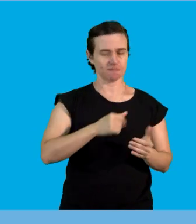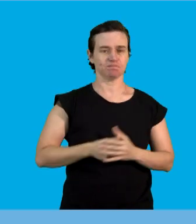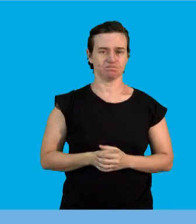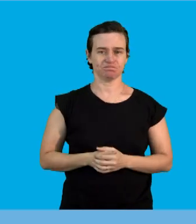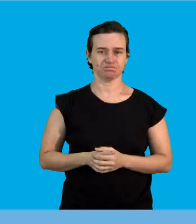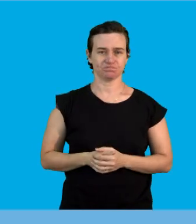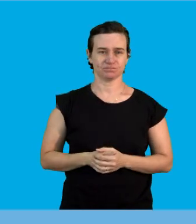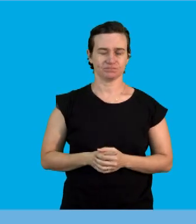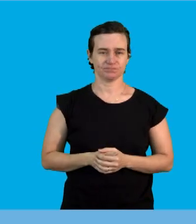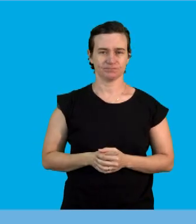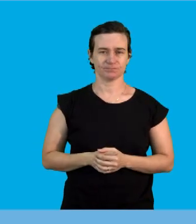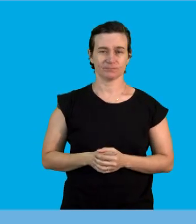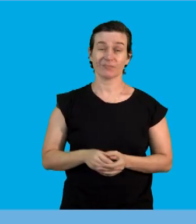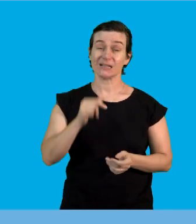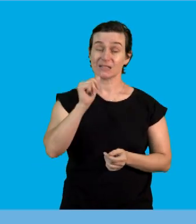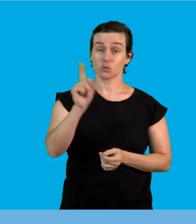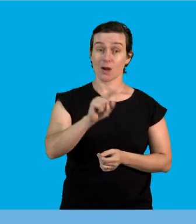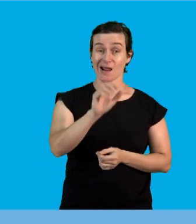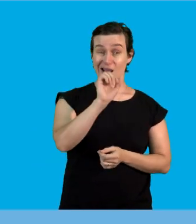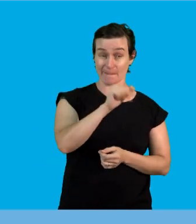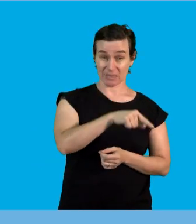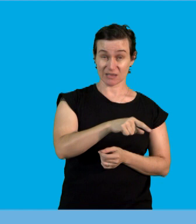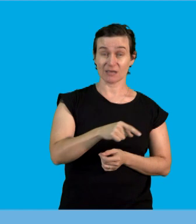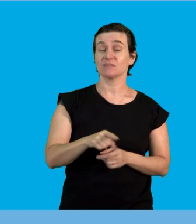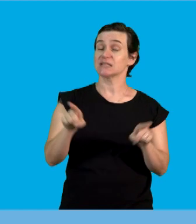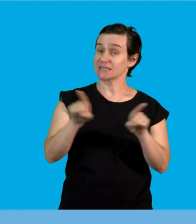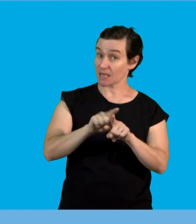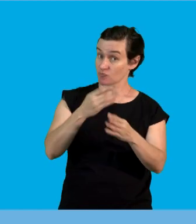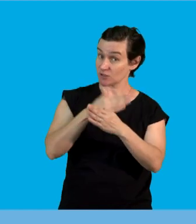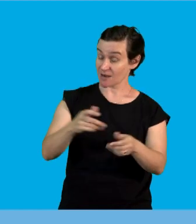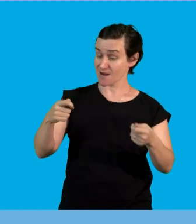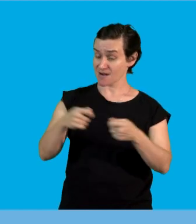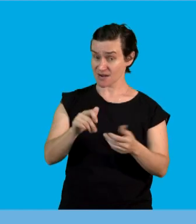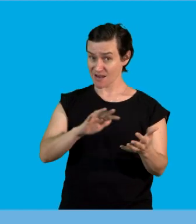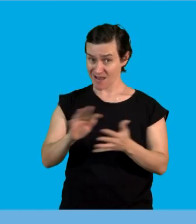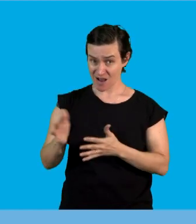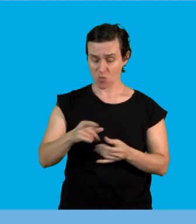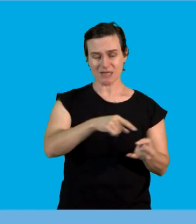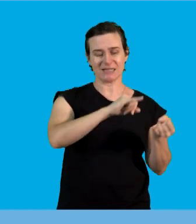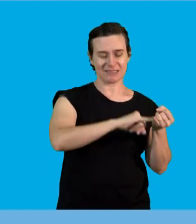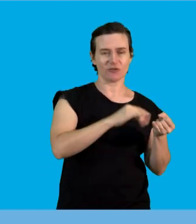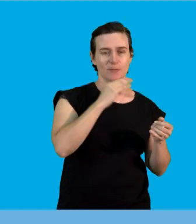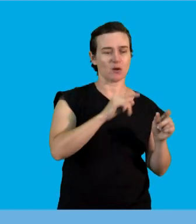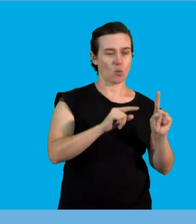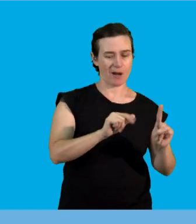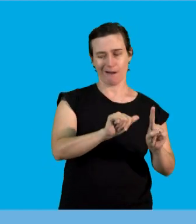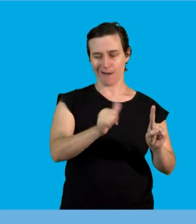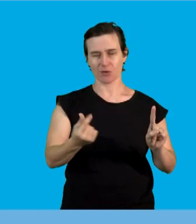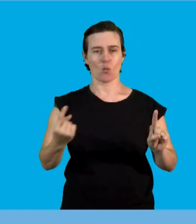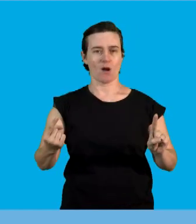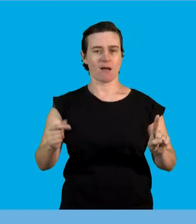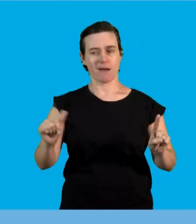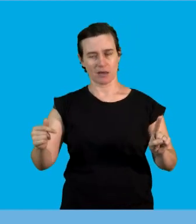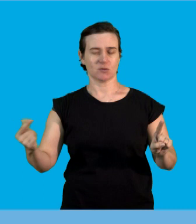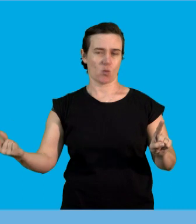series. So in this case, we are told that our ammeter and our resistor are connected in series, one after the other, as we